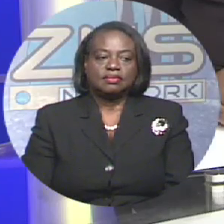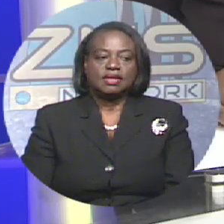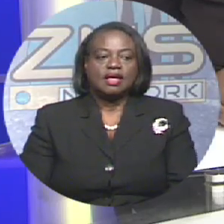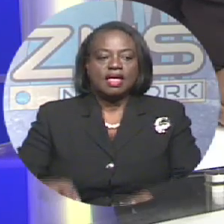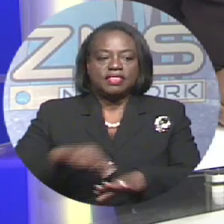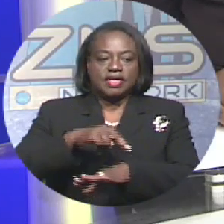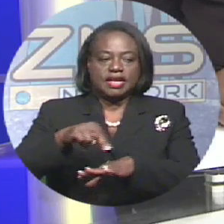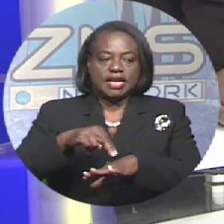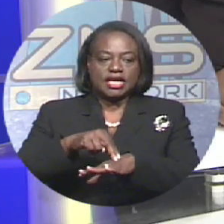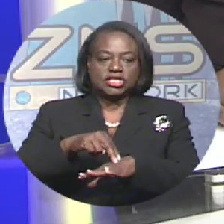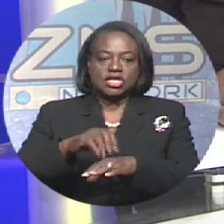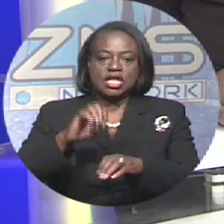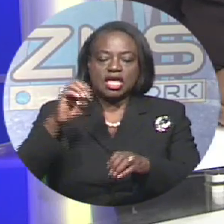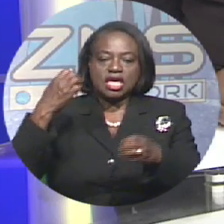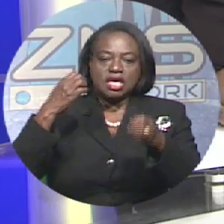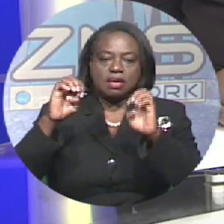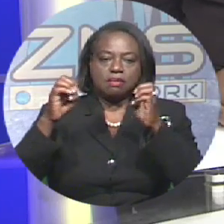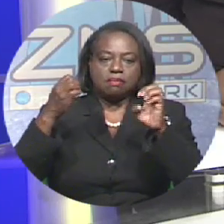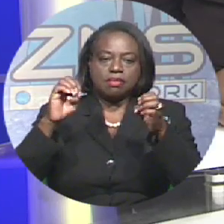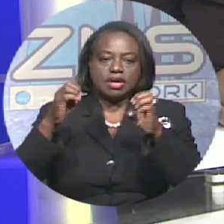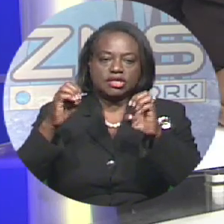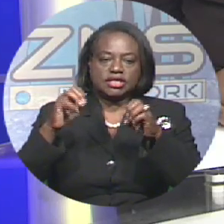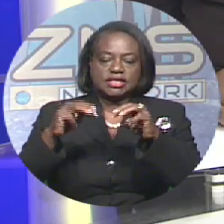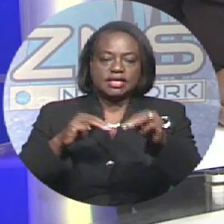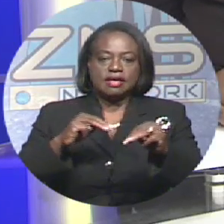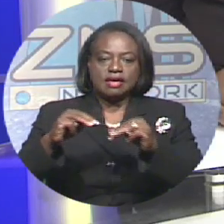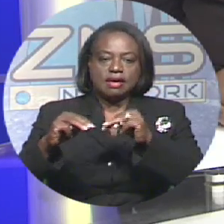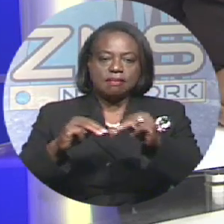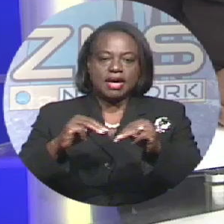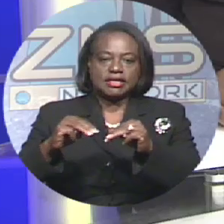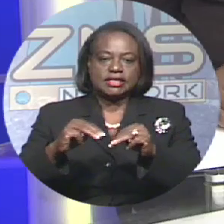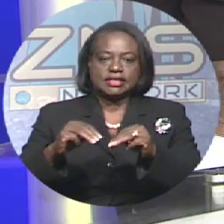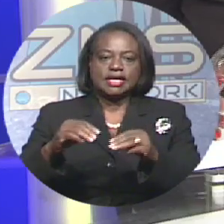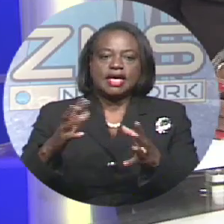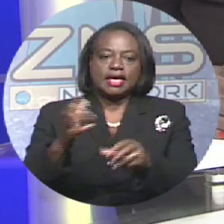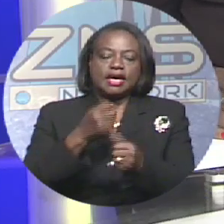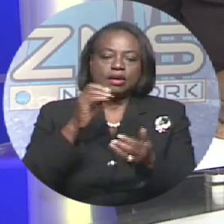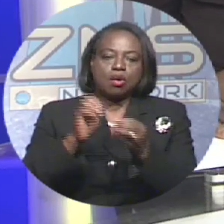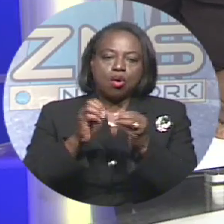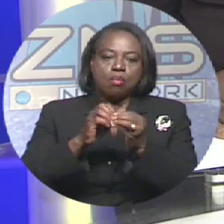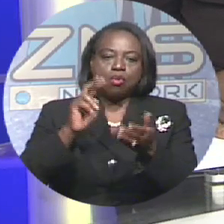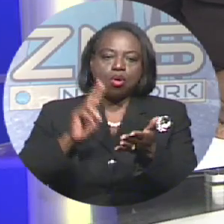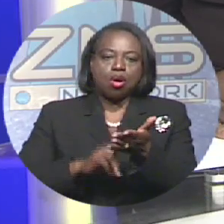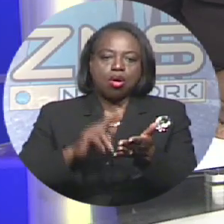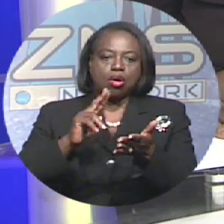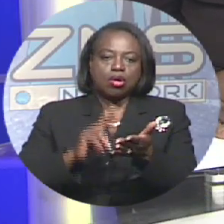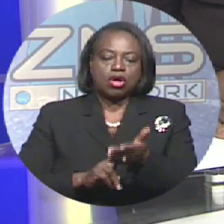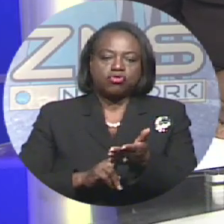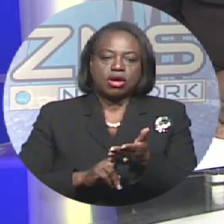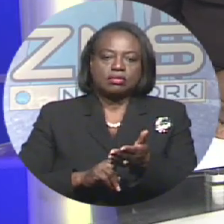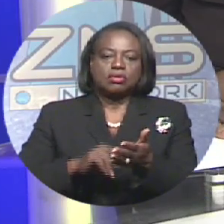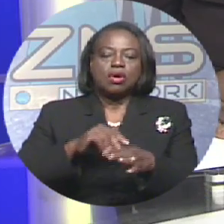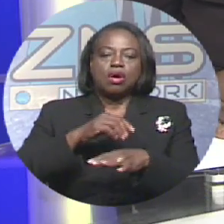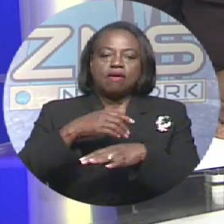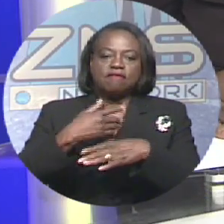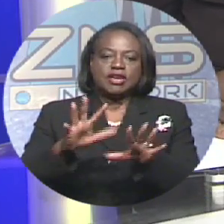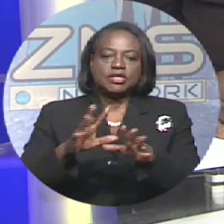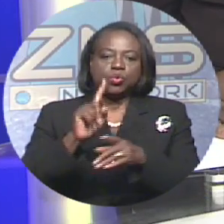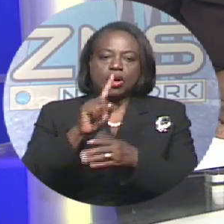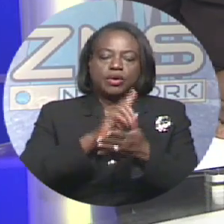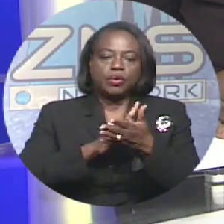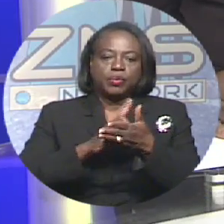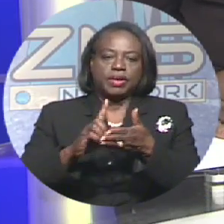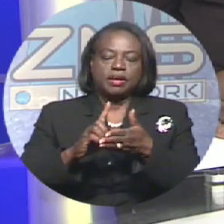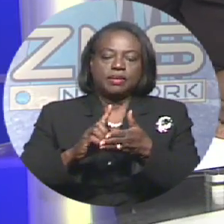The National Emergency Management Agency issuing more contracts in the hurricane rebuilding efforts. It's been a little over a week since NEMA dispersed contracts to